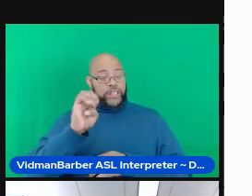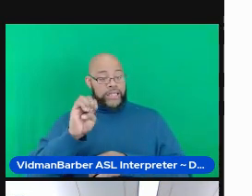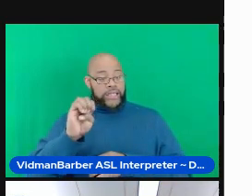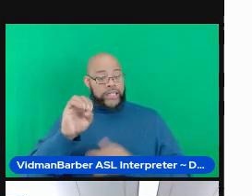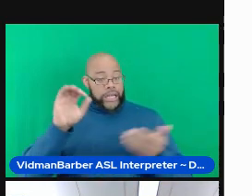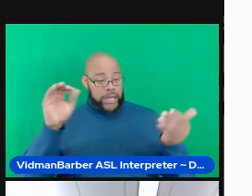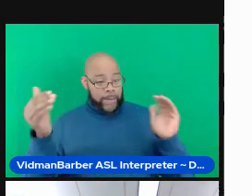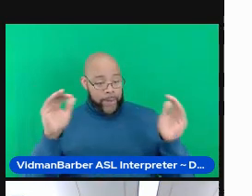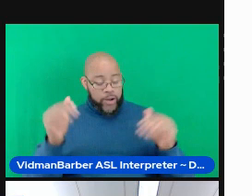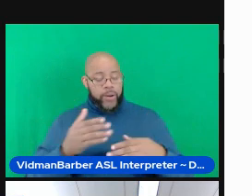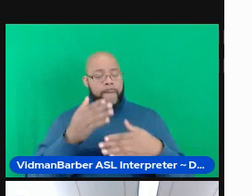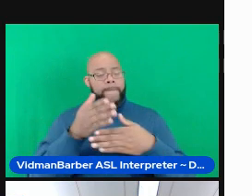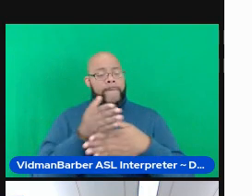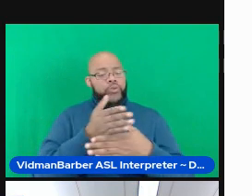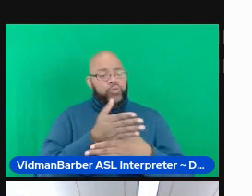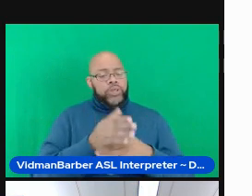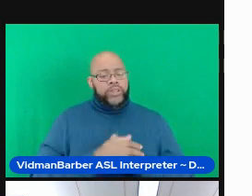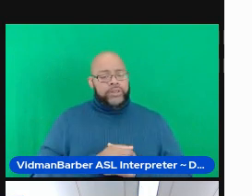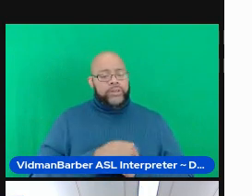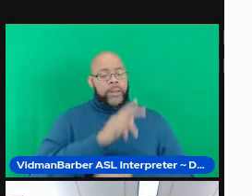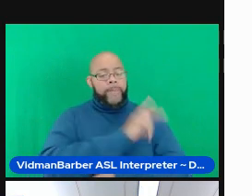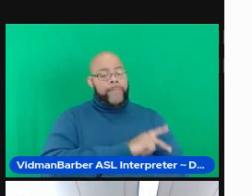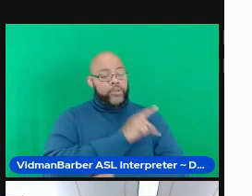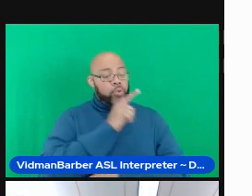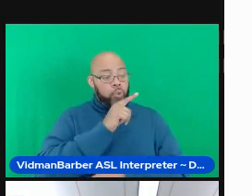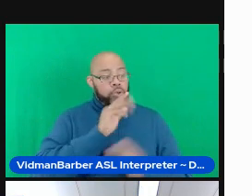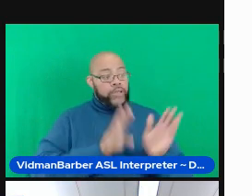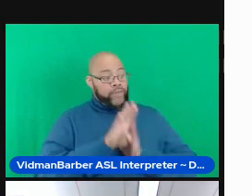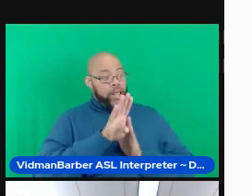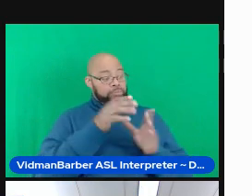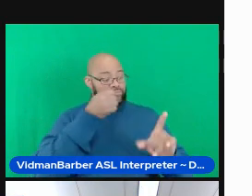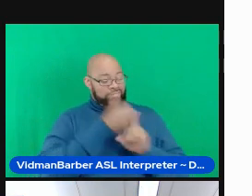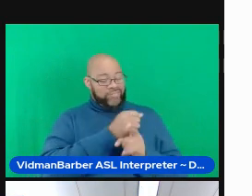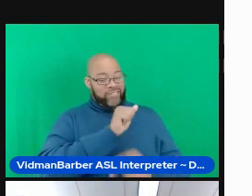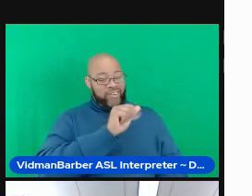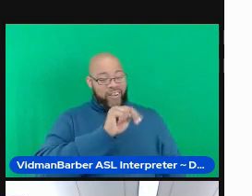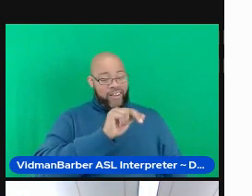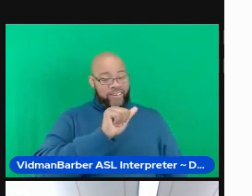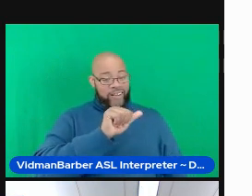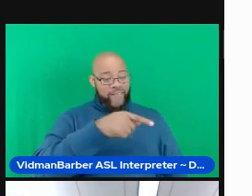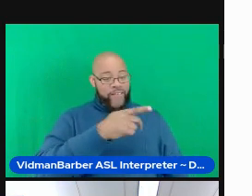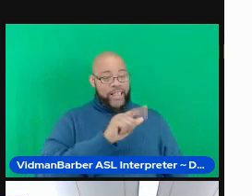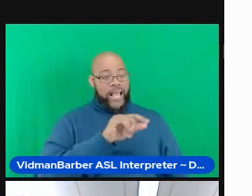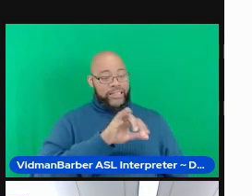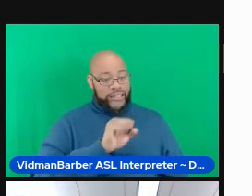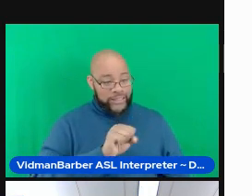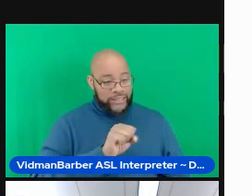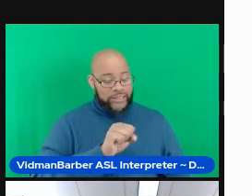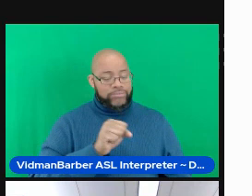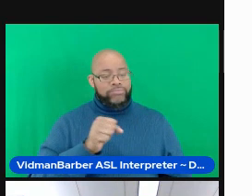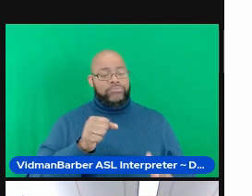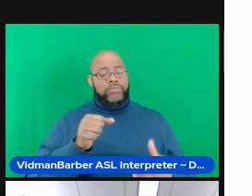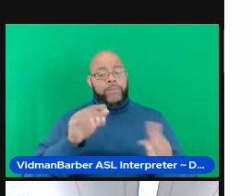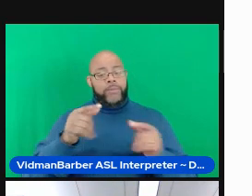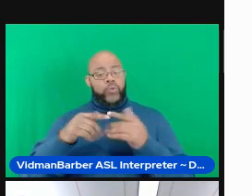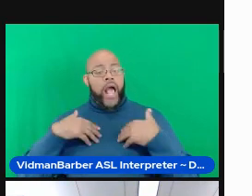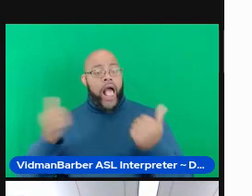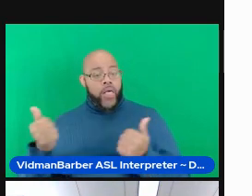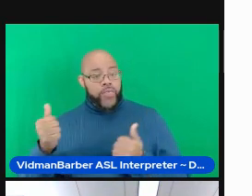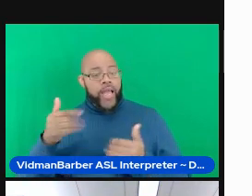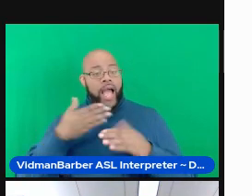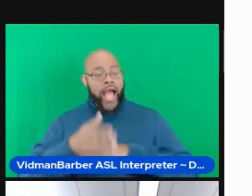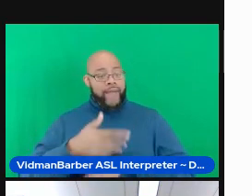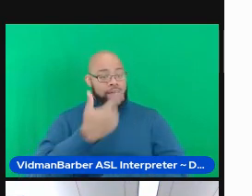between patients who develop anaphylaxis versus healthy subjects after